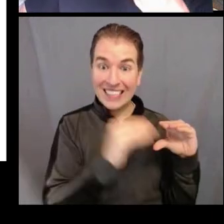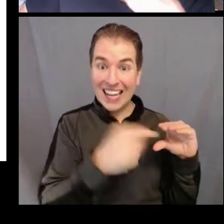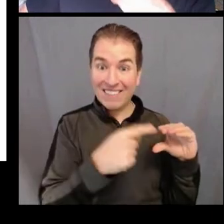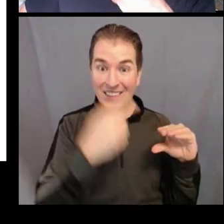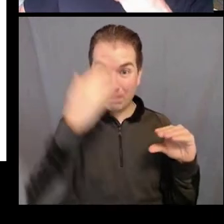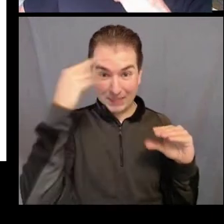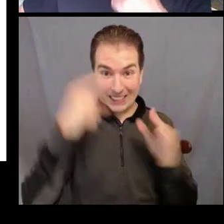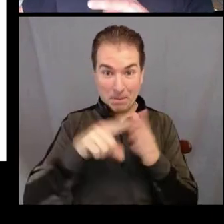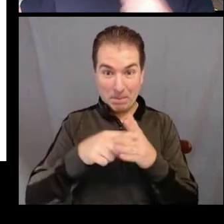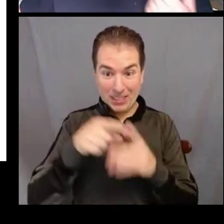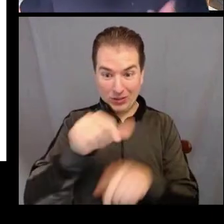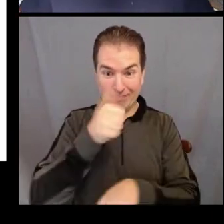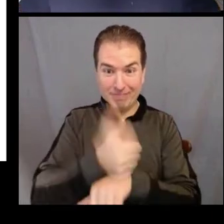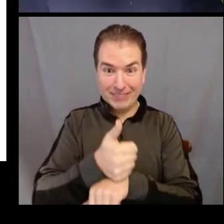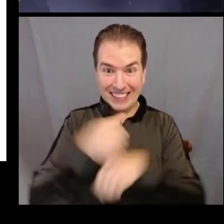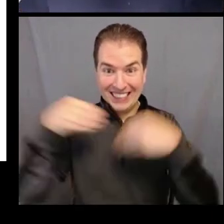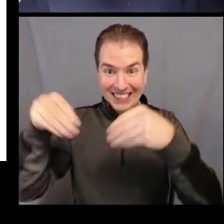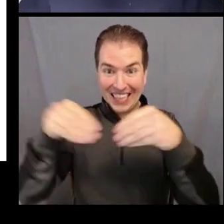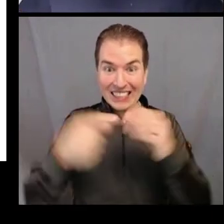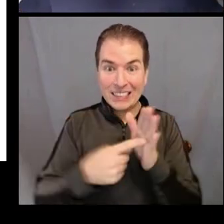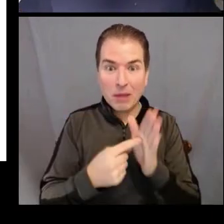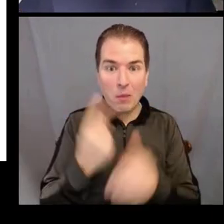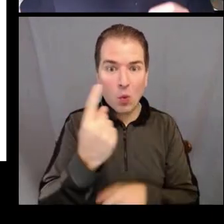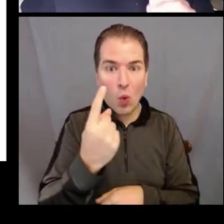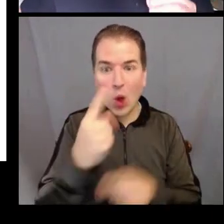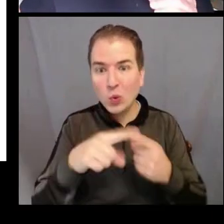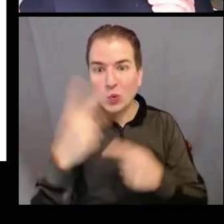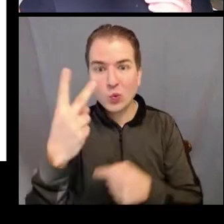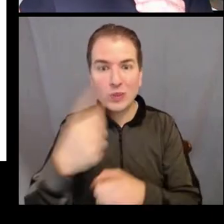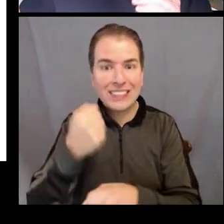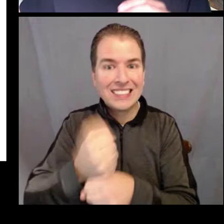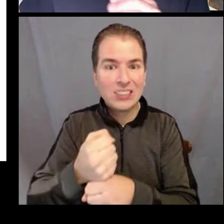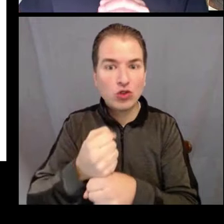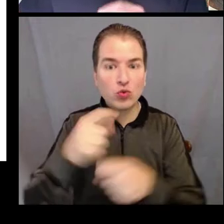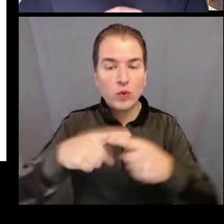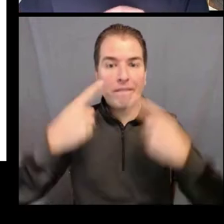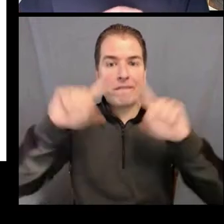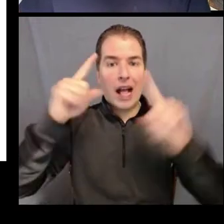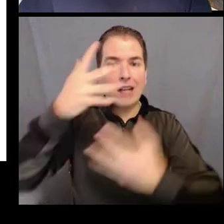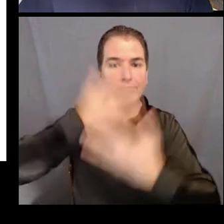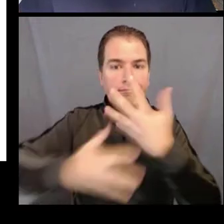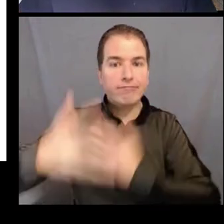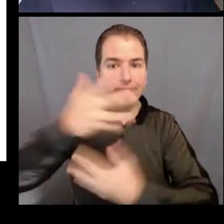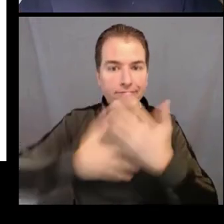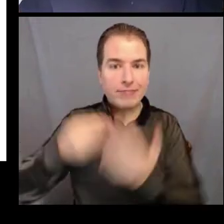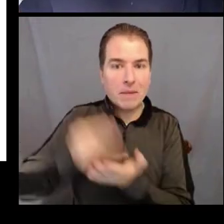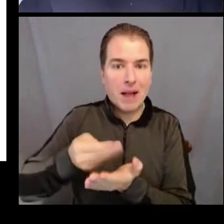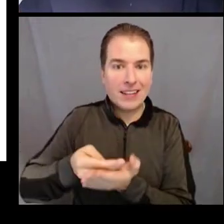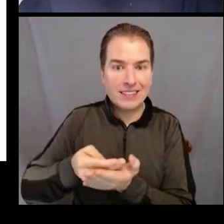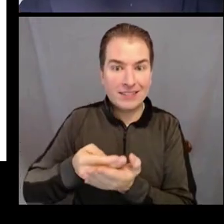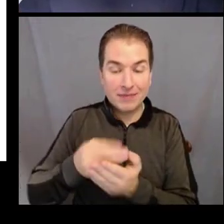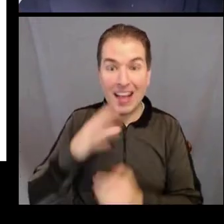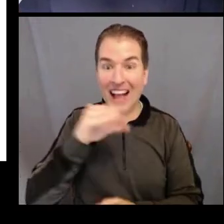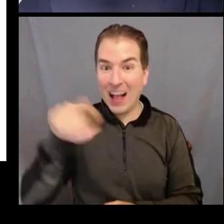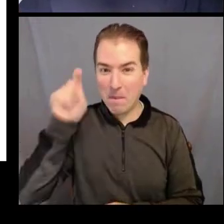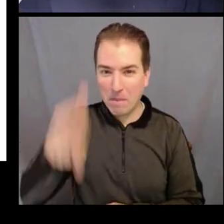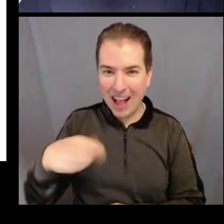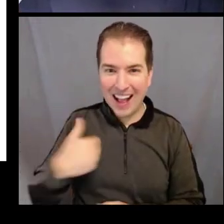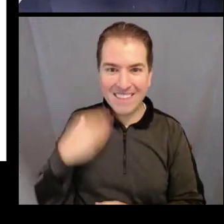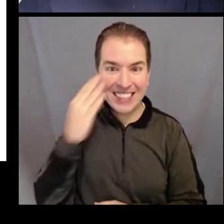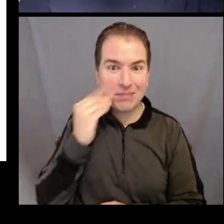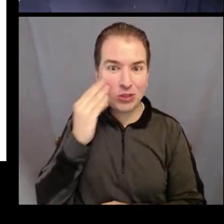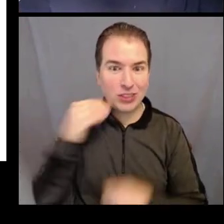depending on what you sell, it may take 1 to 2 years to have a steady stream of income. You need sales